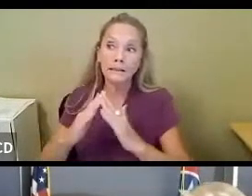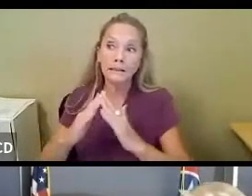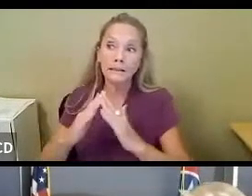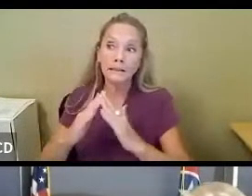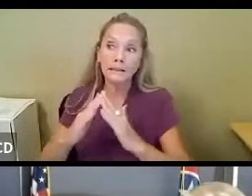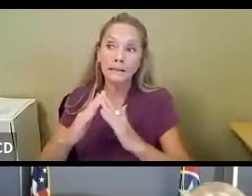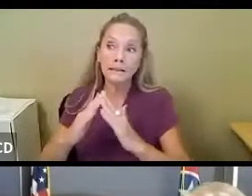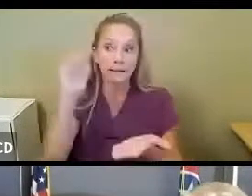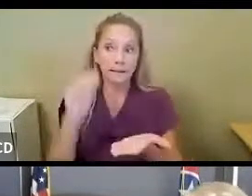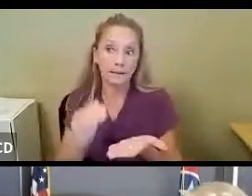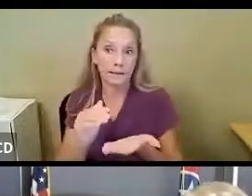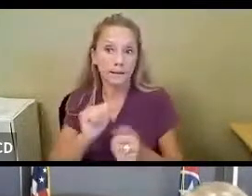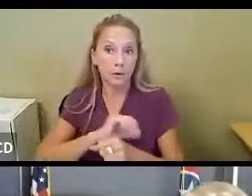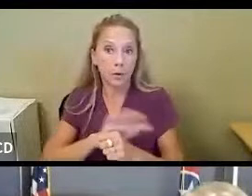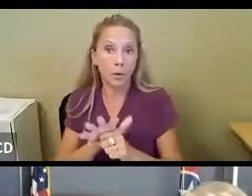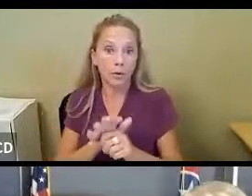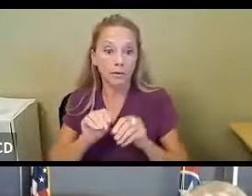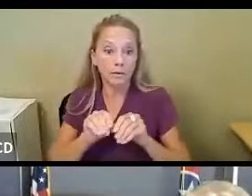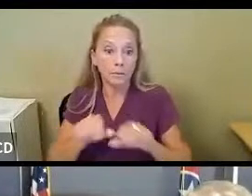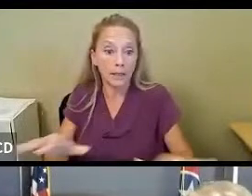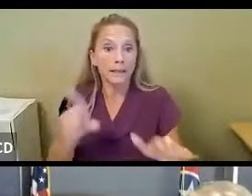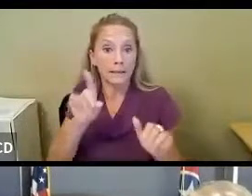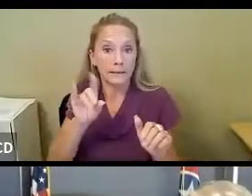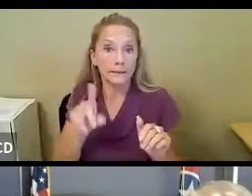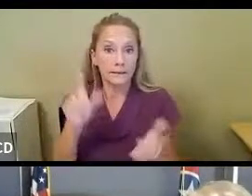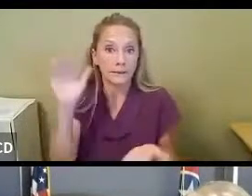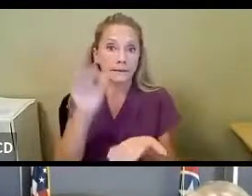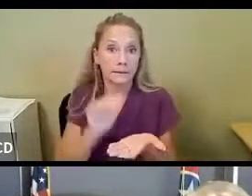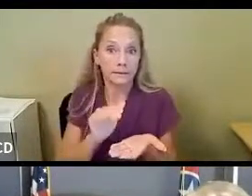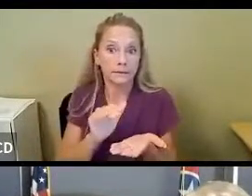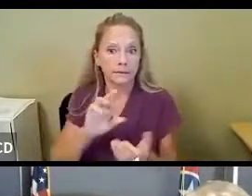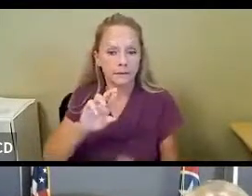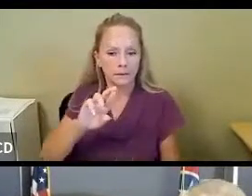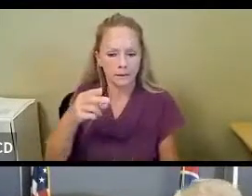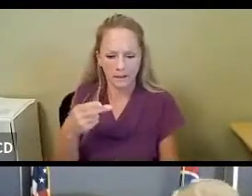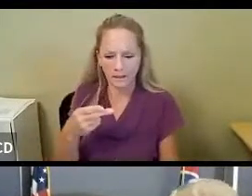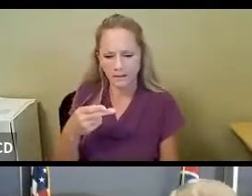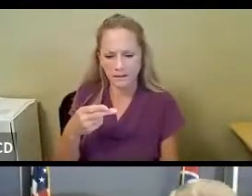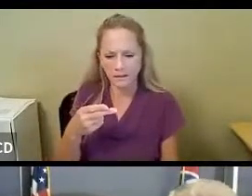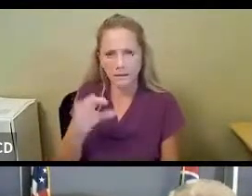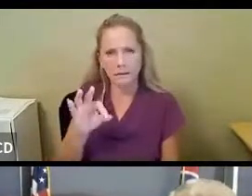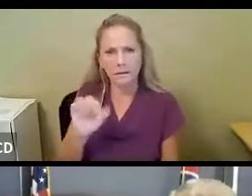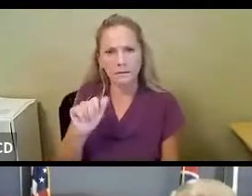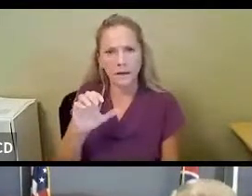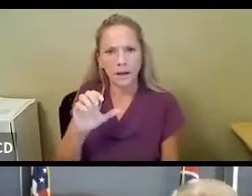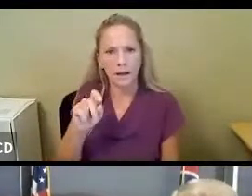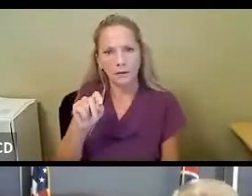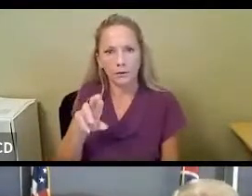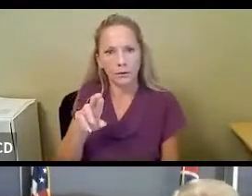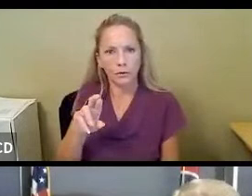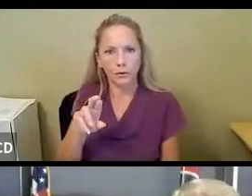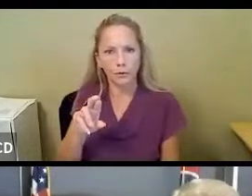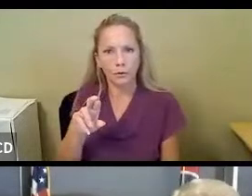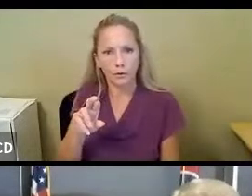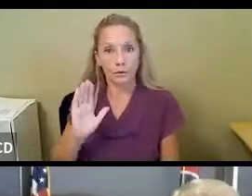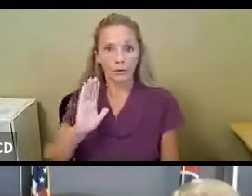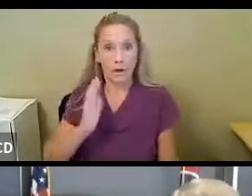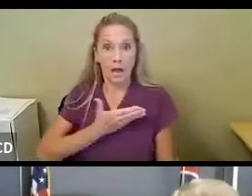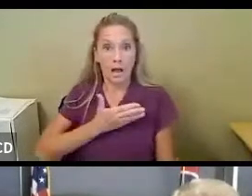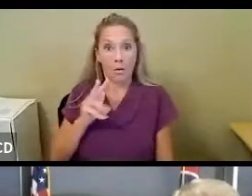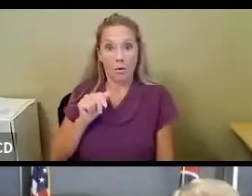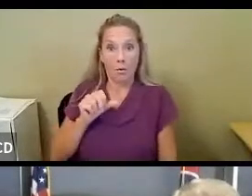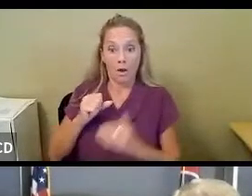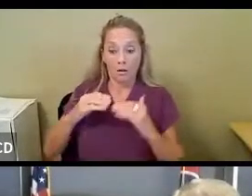infection, get their transmission, the RH factor, the rho, whatever, you all are the medical professionals, to get it. Ours is above